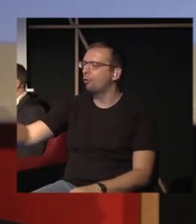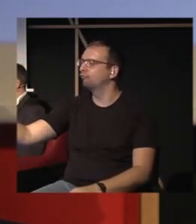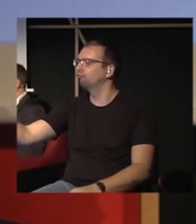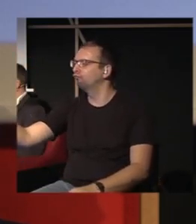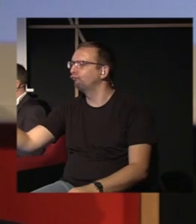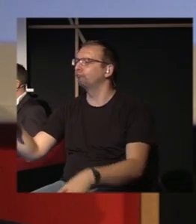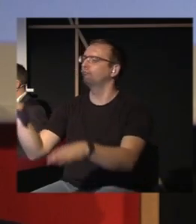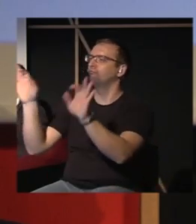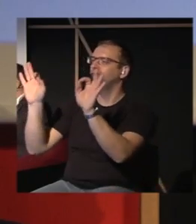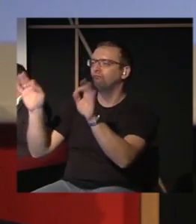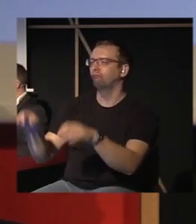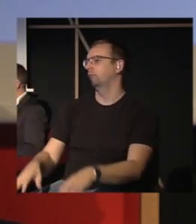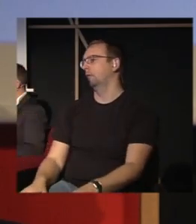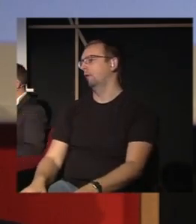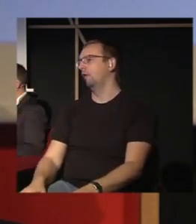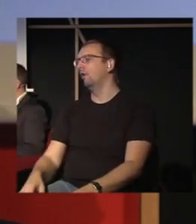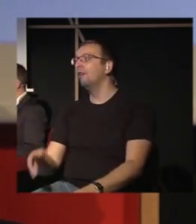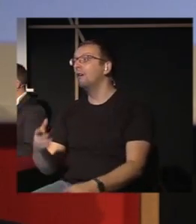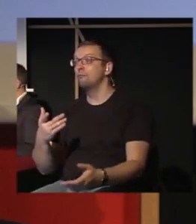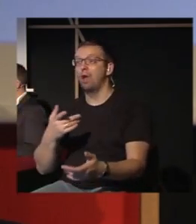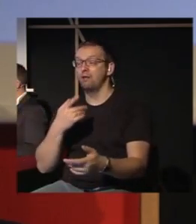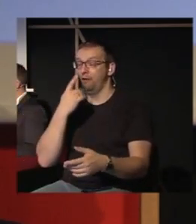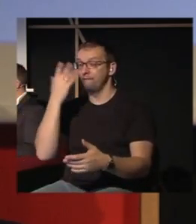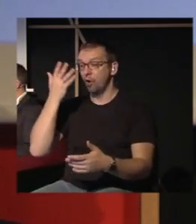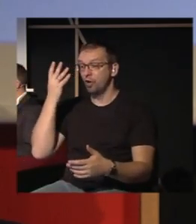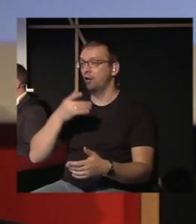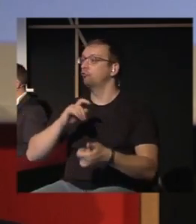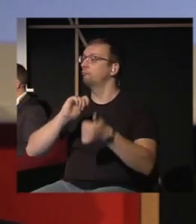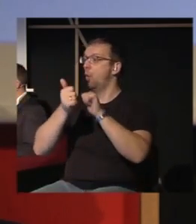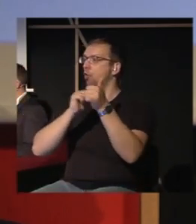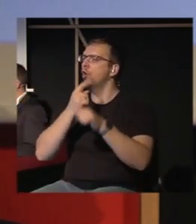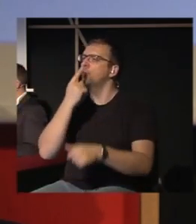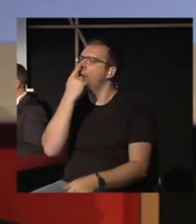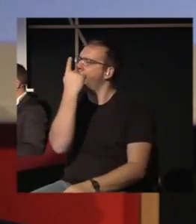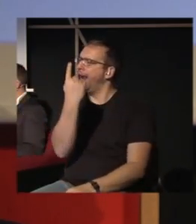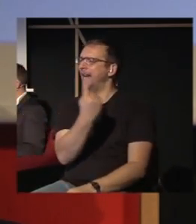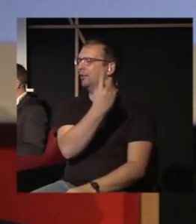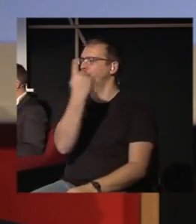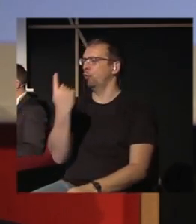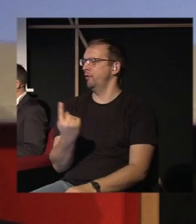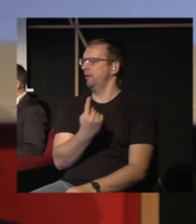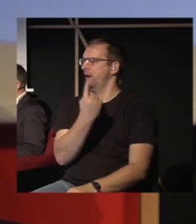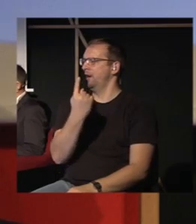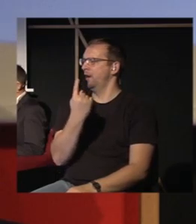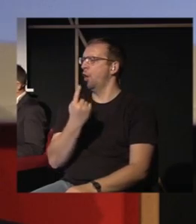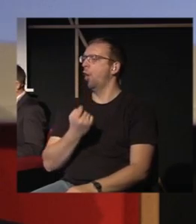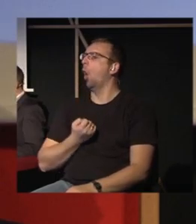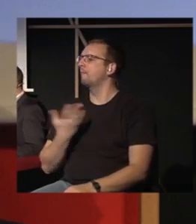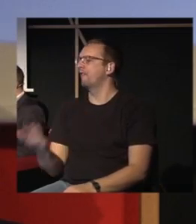de personas les hace muy felices y le hace que ellos también son parte importante